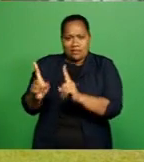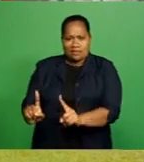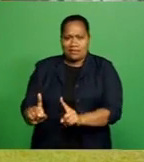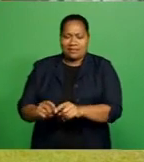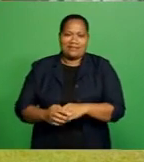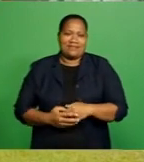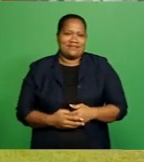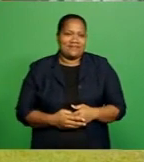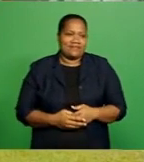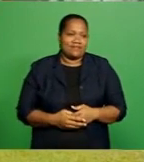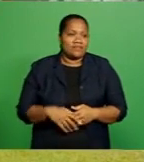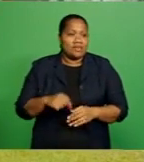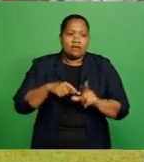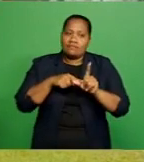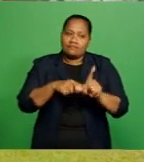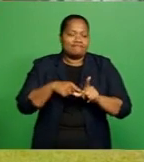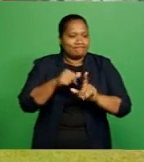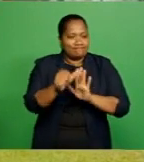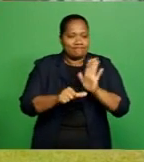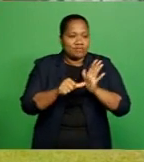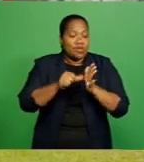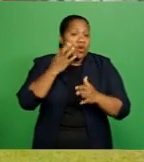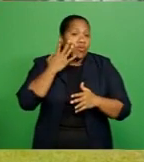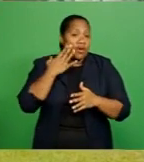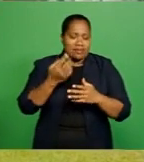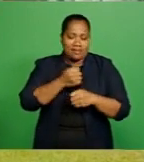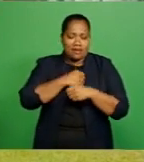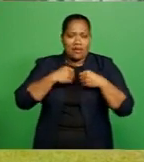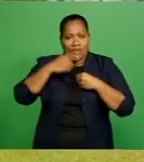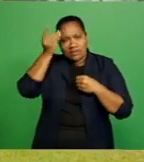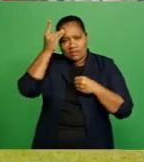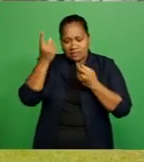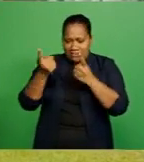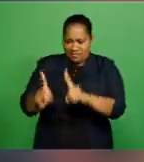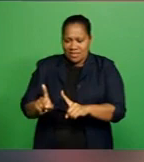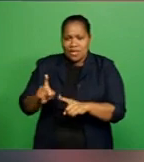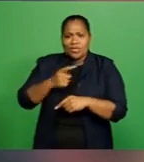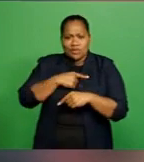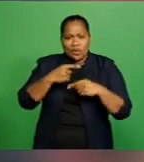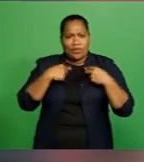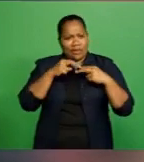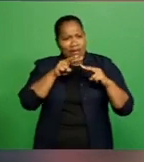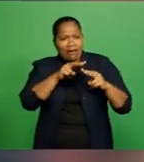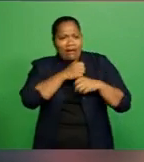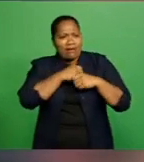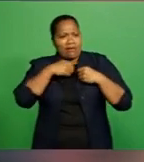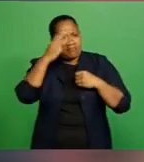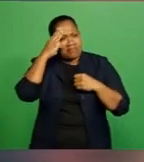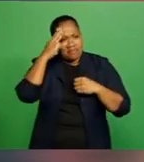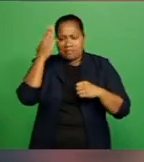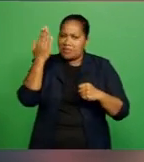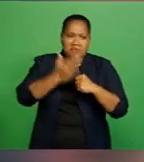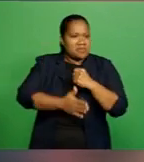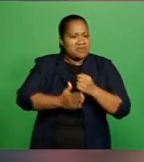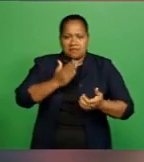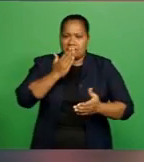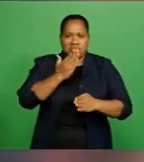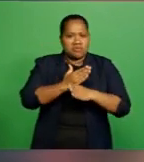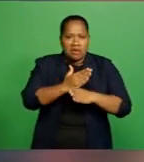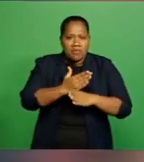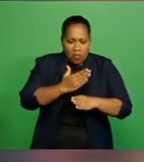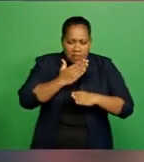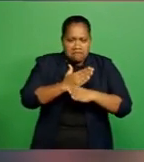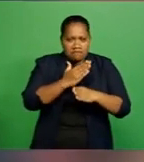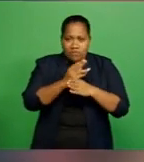It was at quite a young age when we lost our father, and we used to see my mum. She never stopped, and she was working and had two jobs.